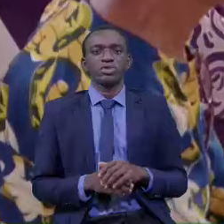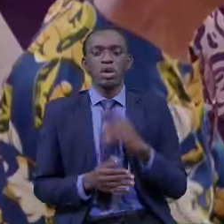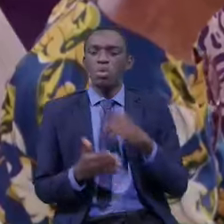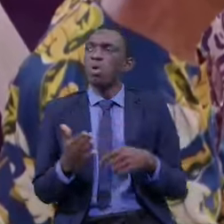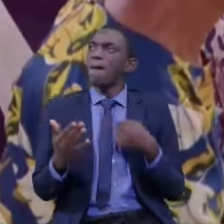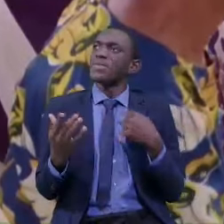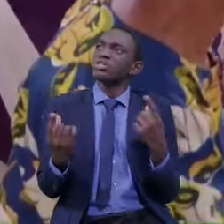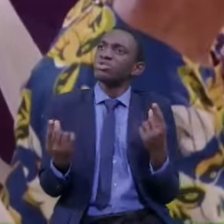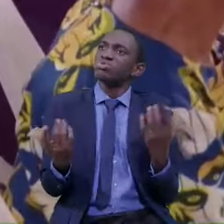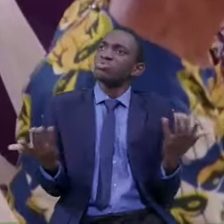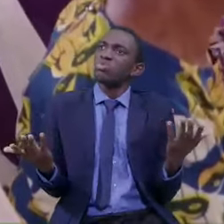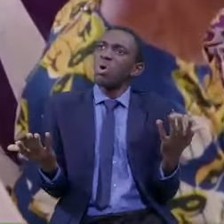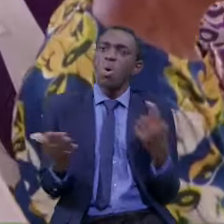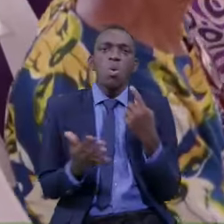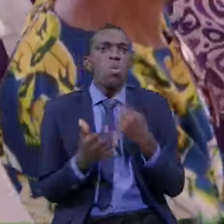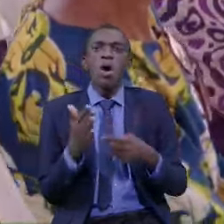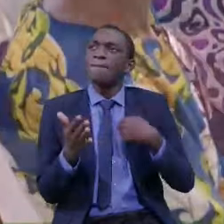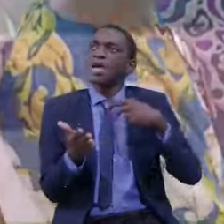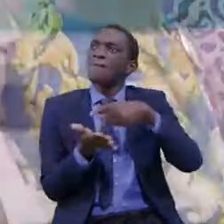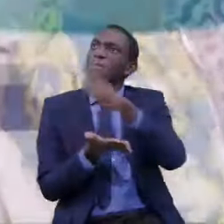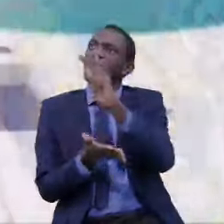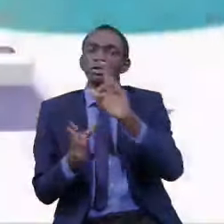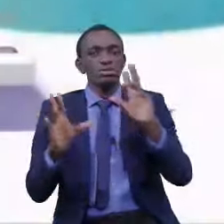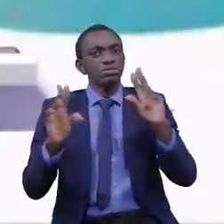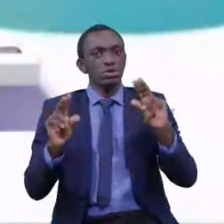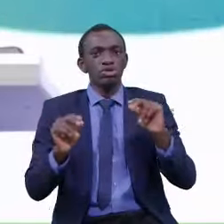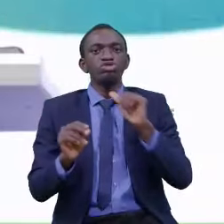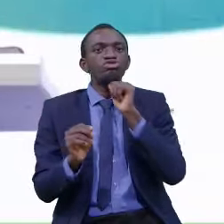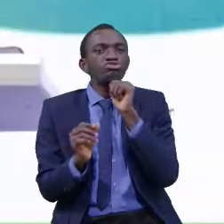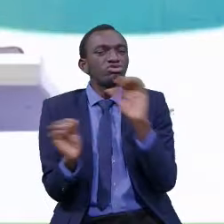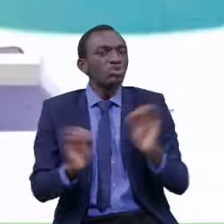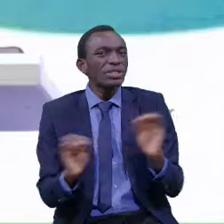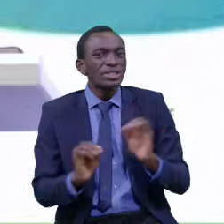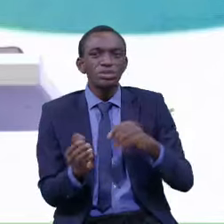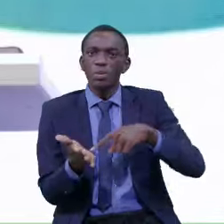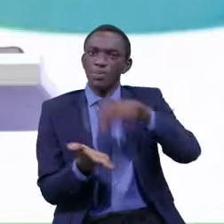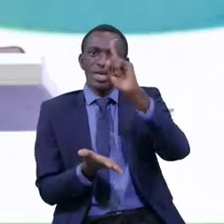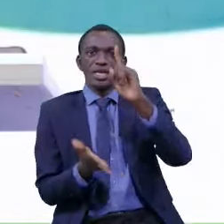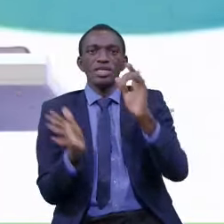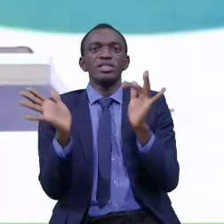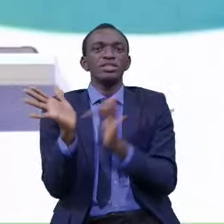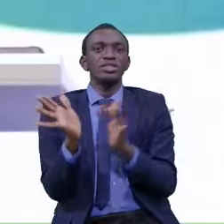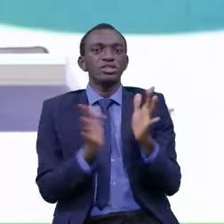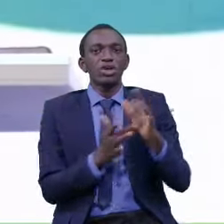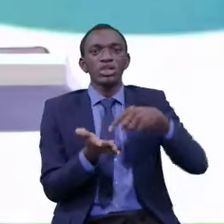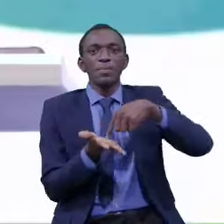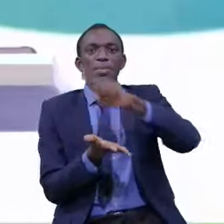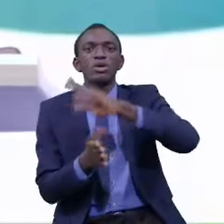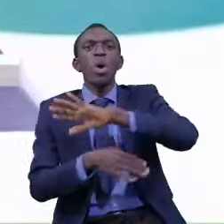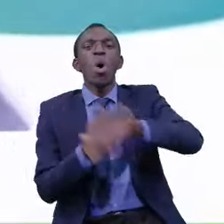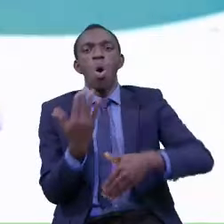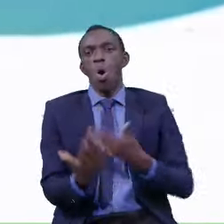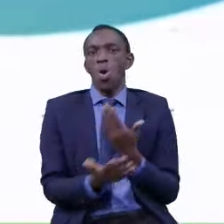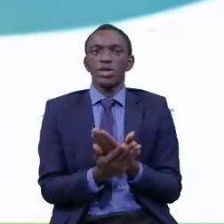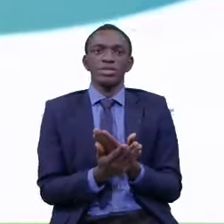What do I pay? No, nothing to pay. Jesus paid for it all.